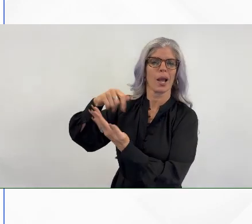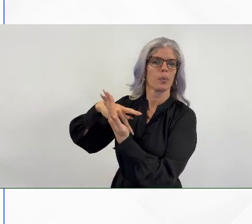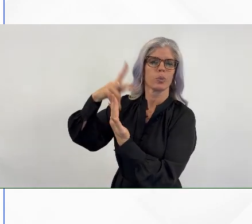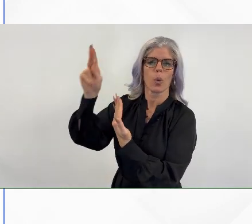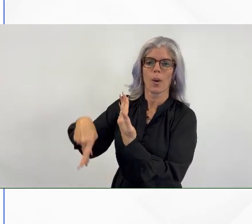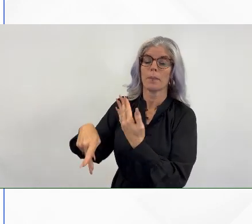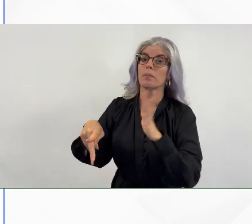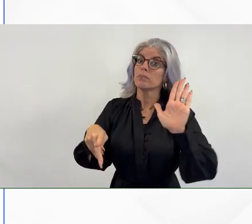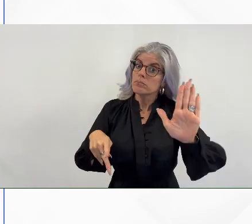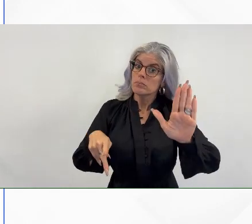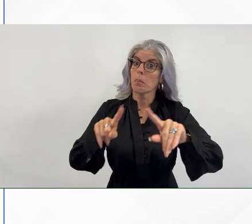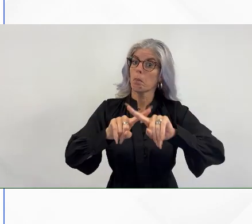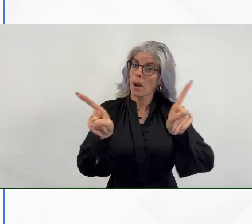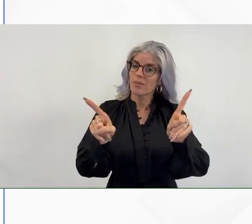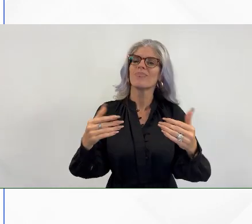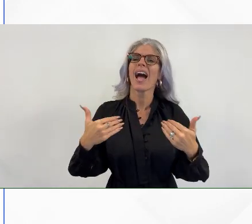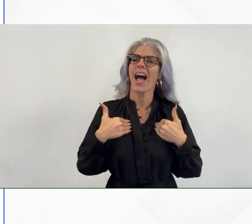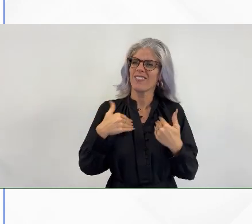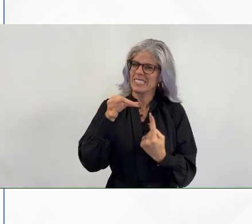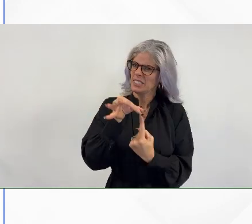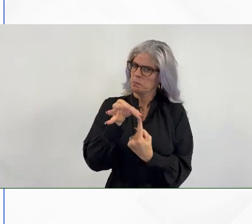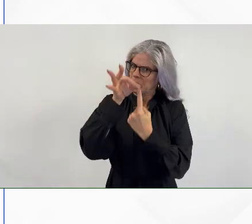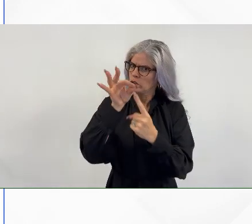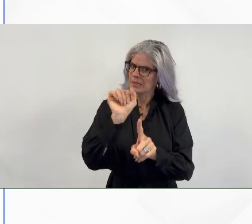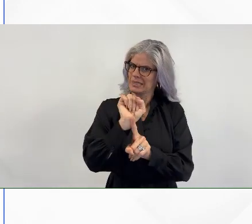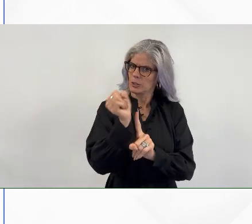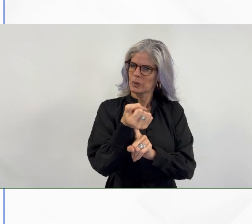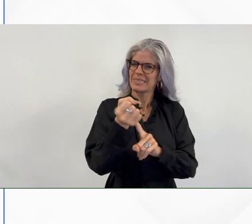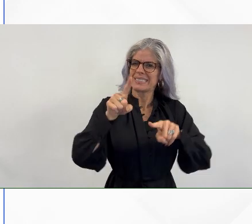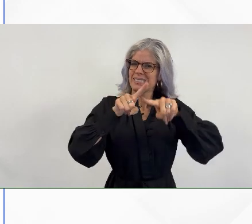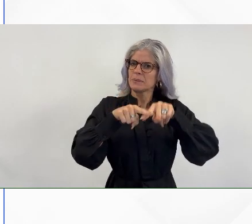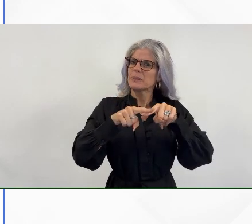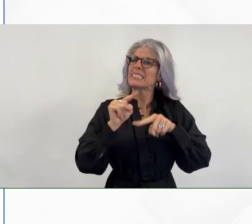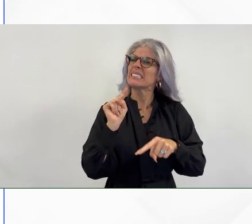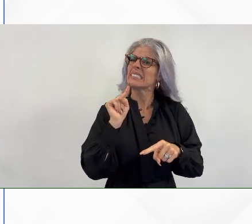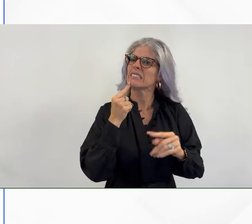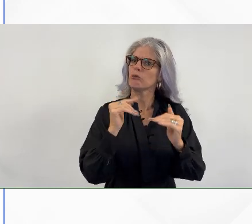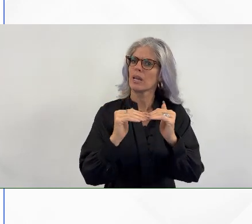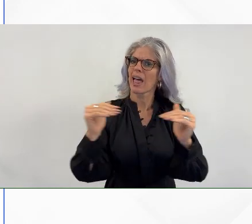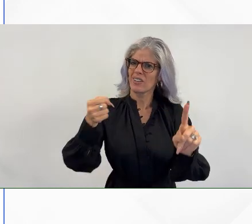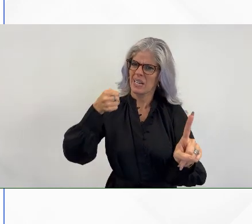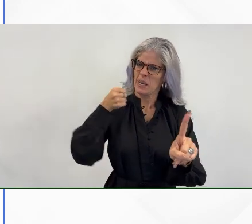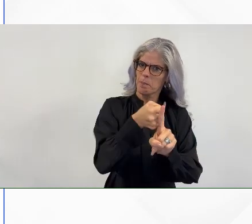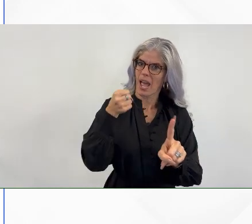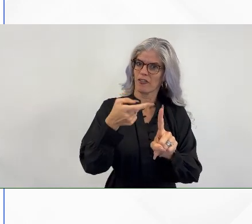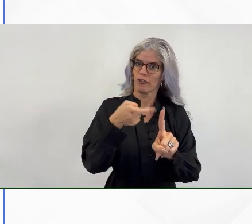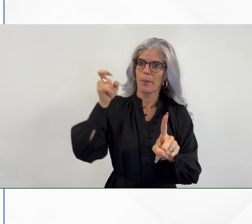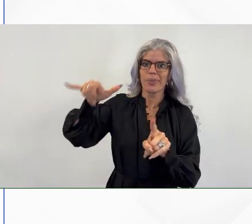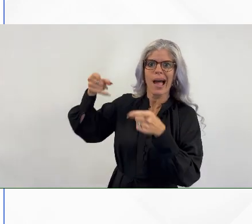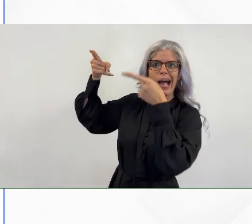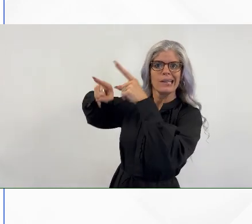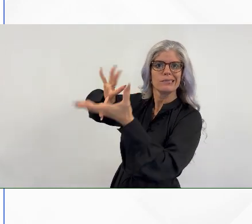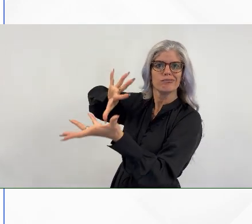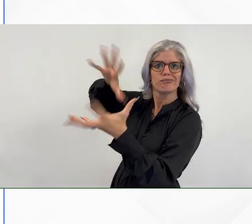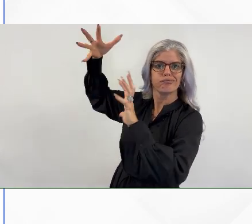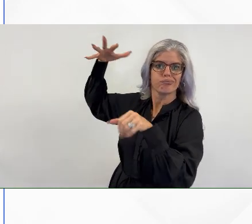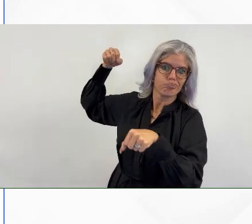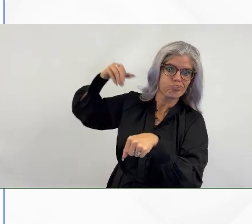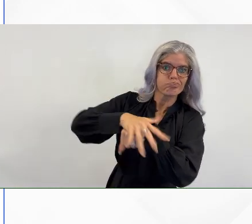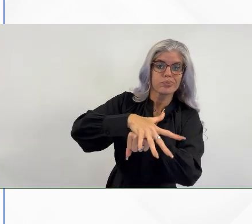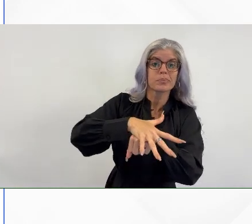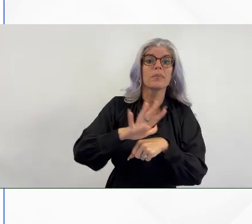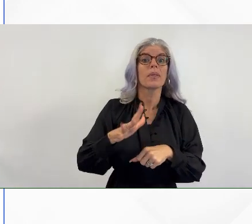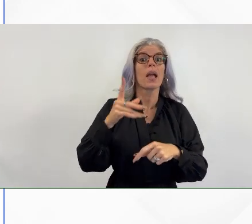impact of an incident and whether debris on private property is so widespread that it threatens public health and safety or the